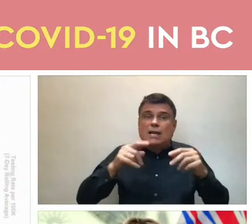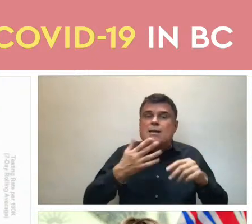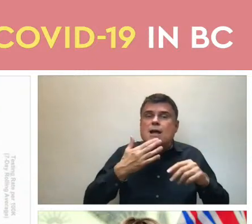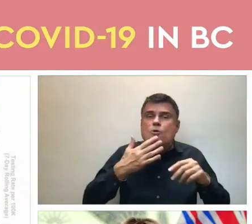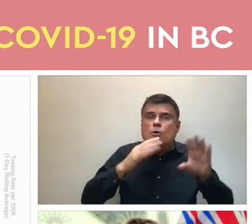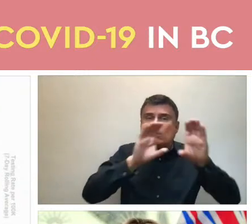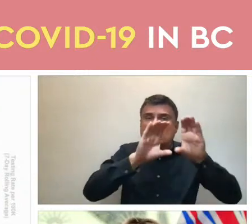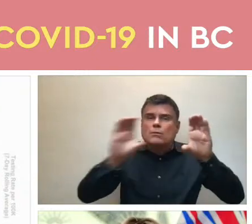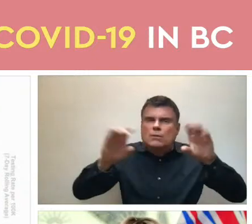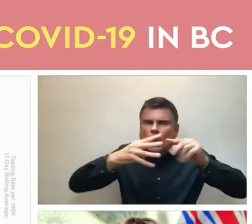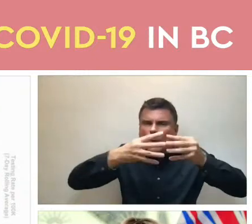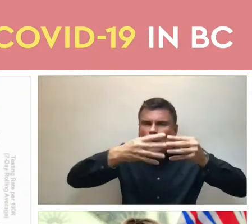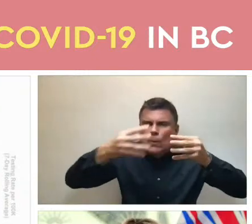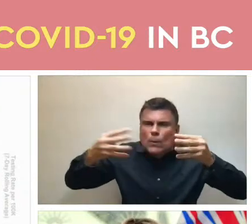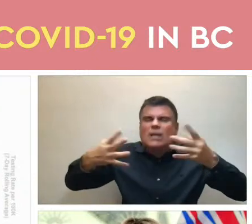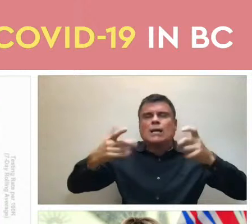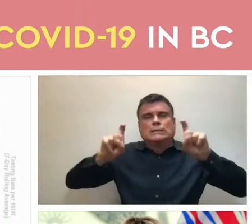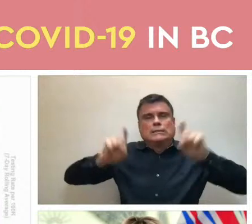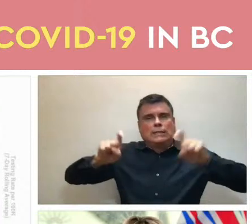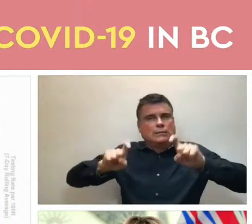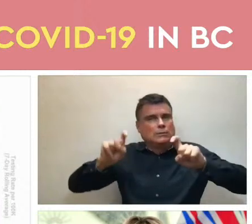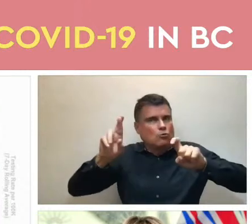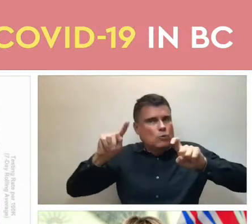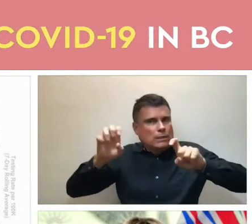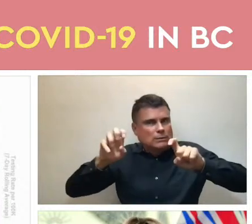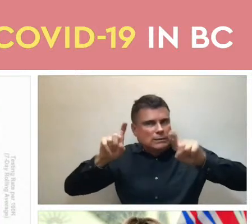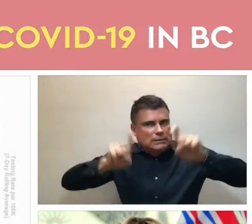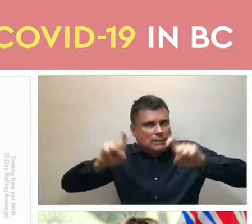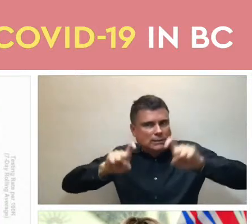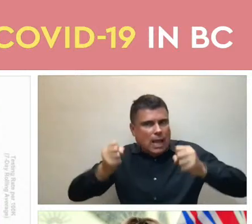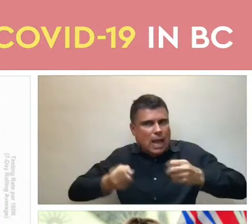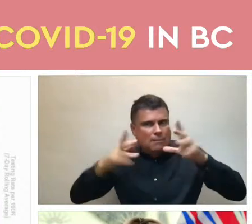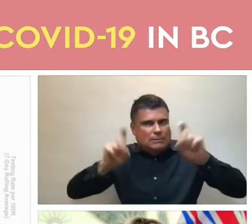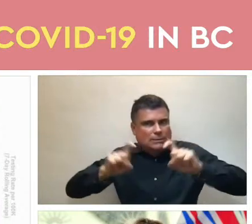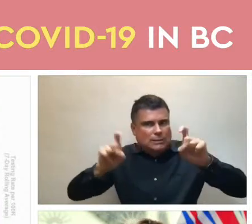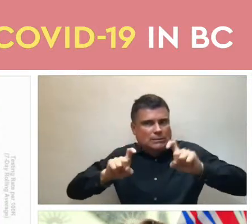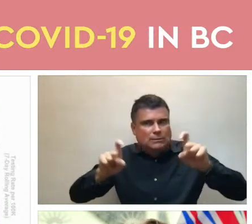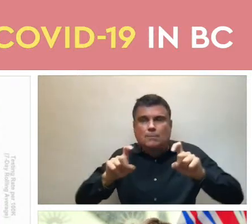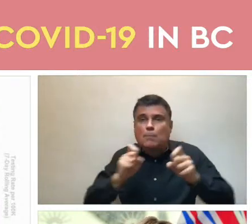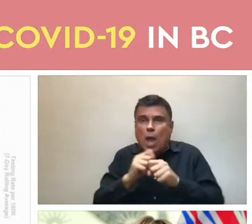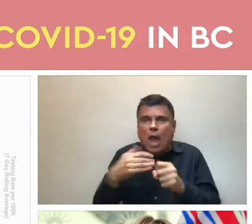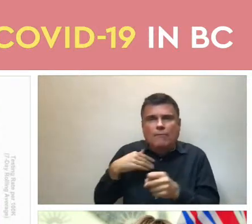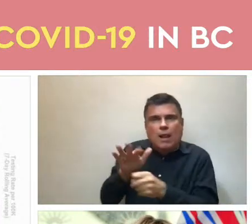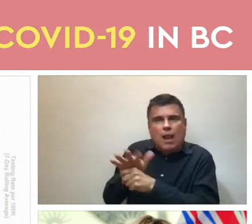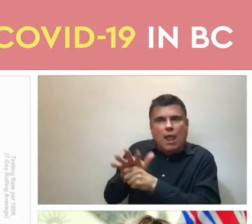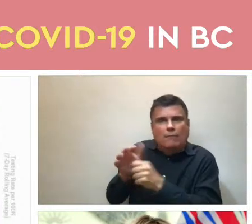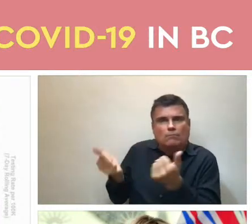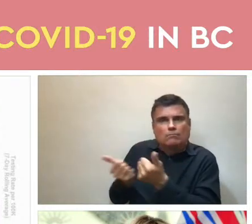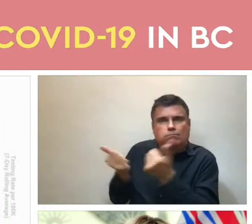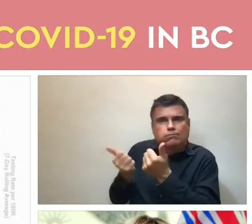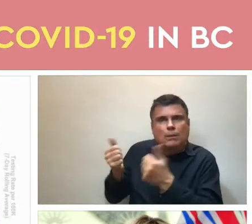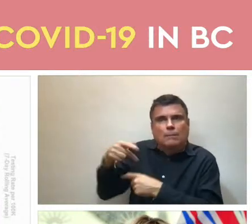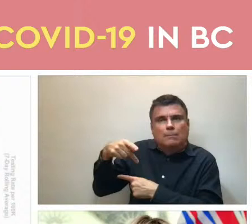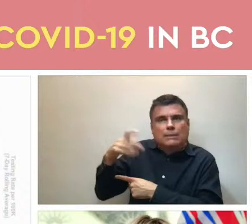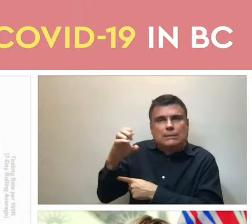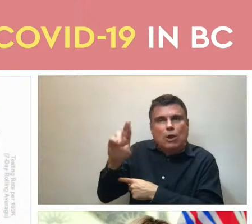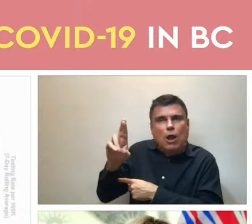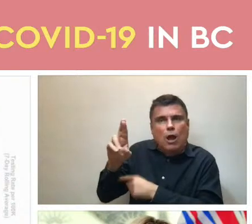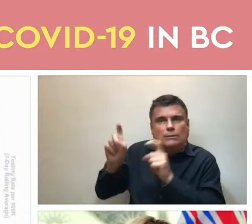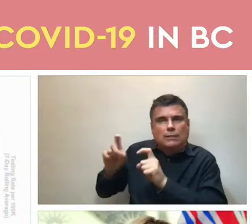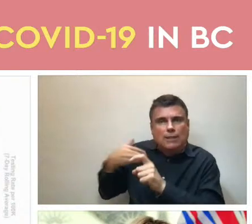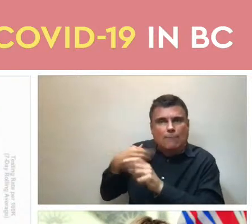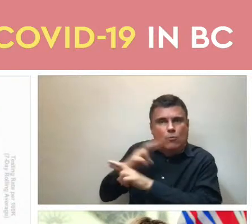that we have the accurate PCR testing available to people in the community, and we have had very high rates of testing across